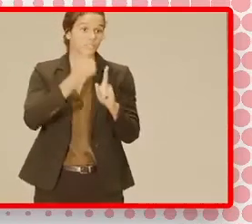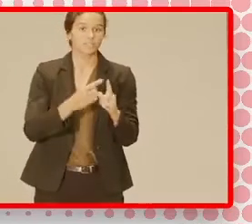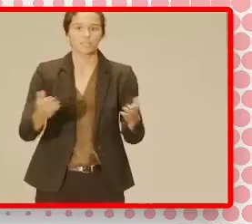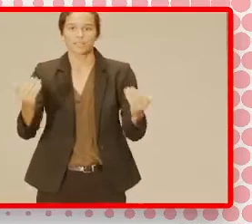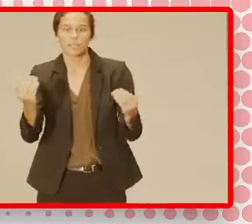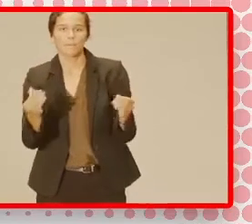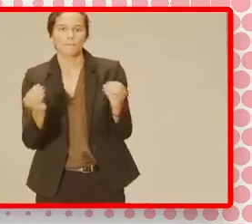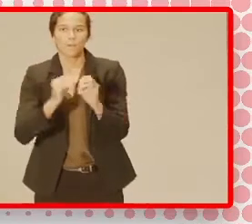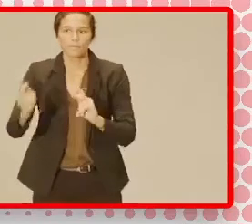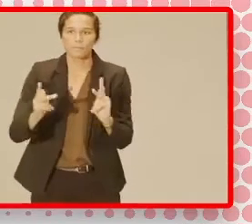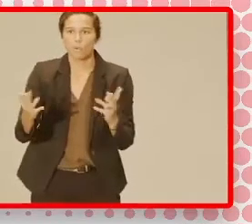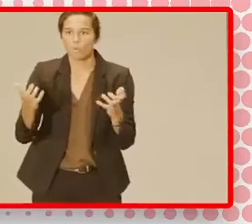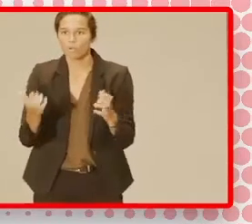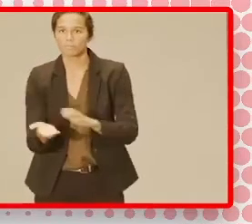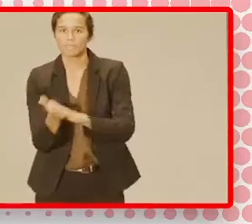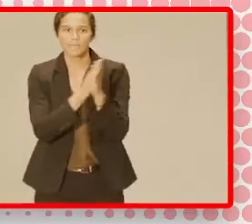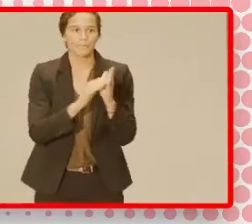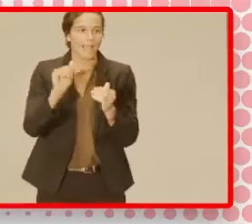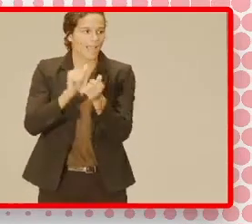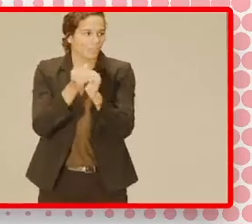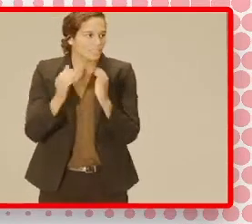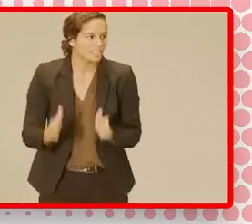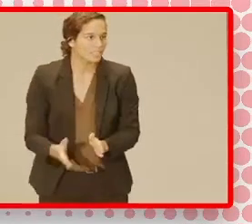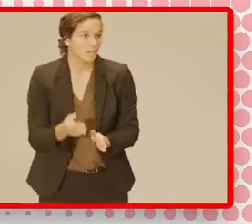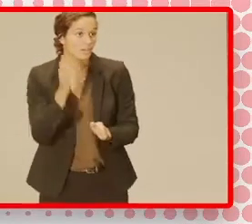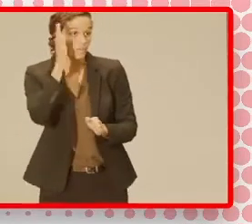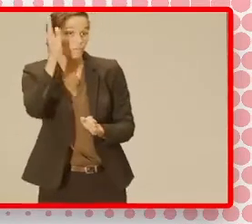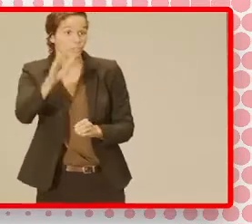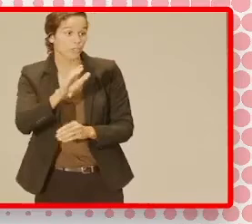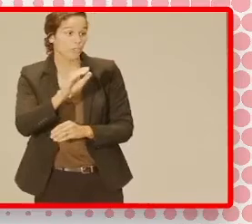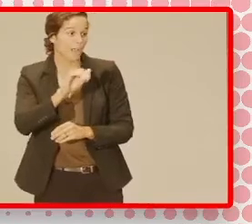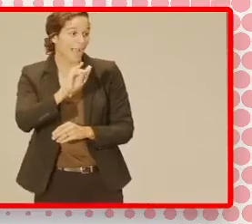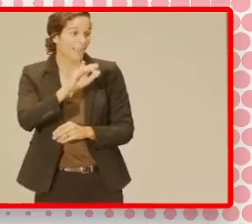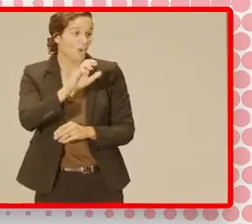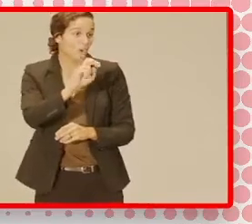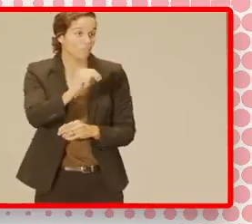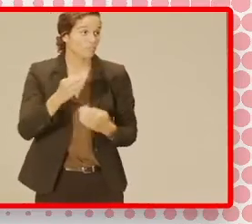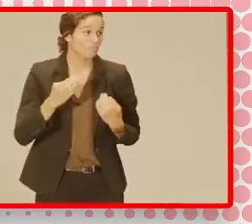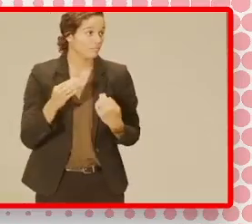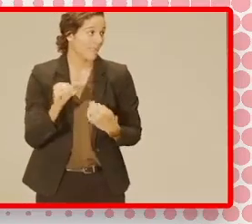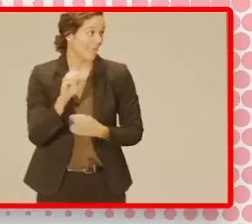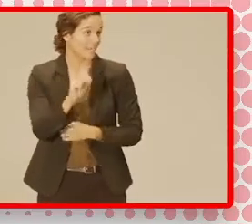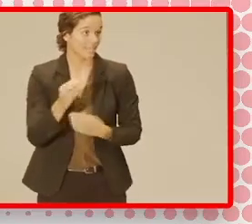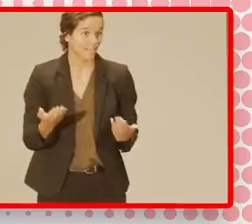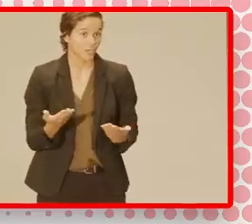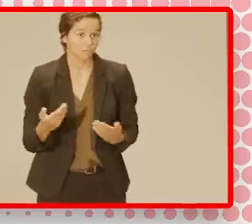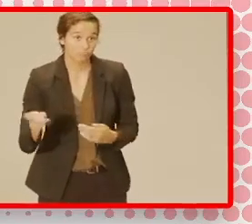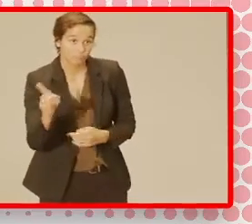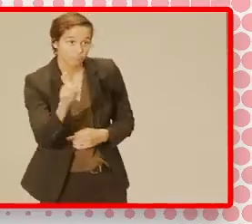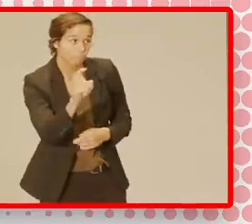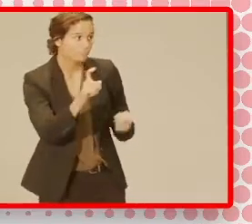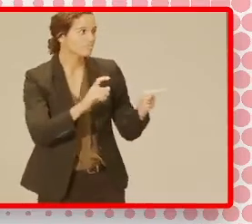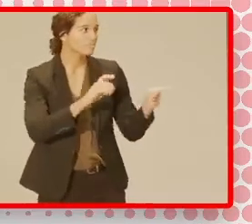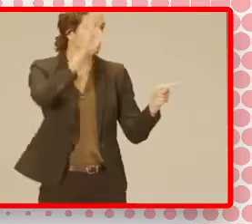have any future Ironmans in the room? Here we go. All right.